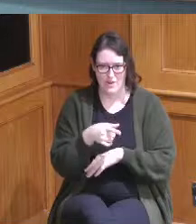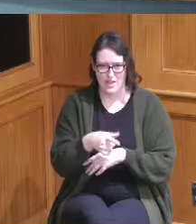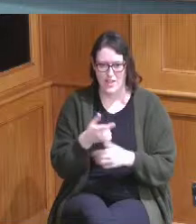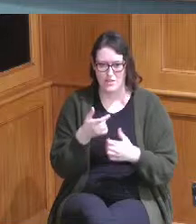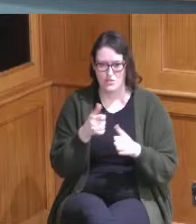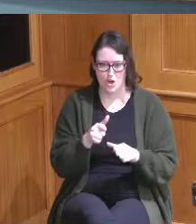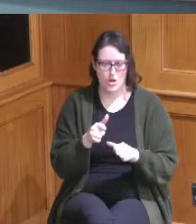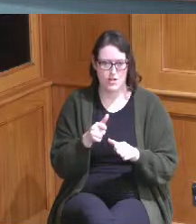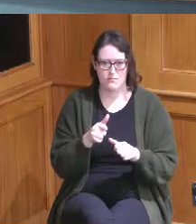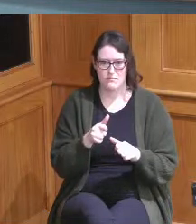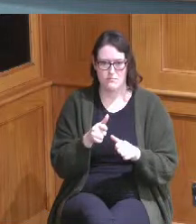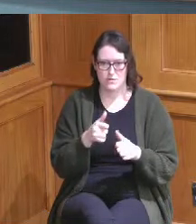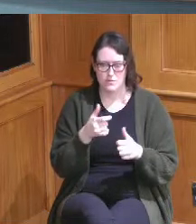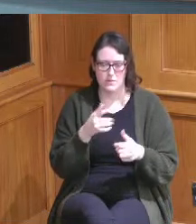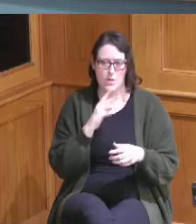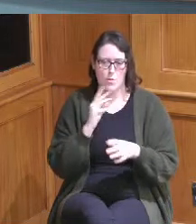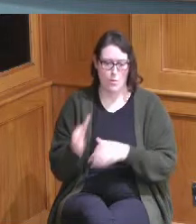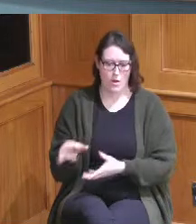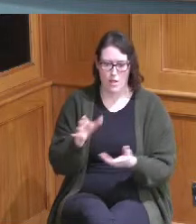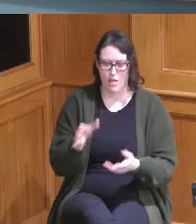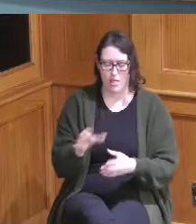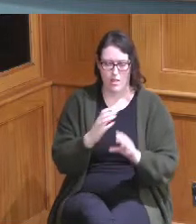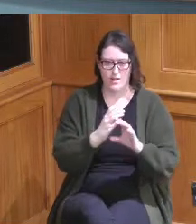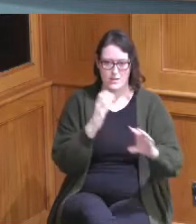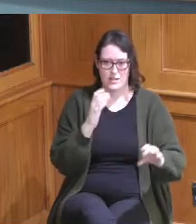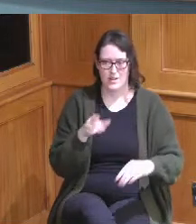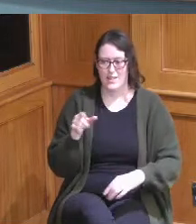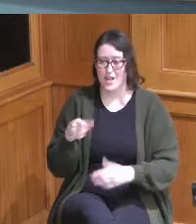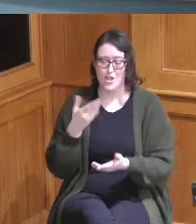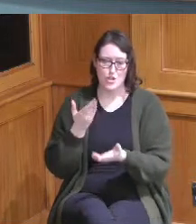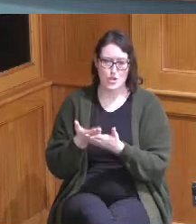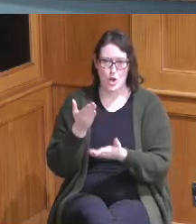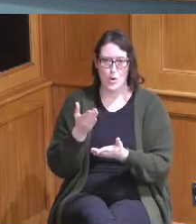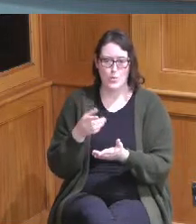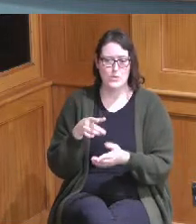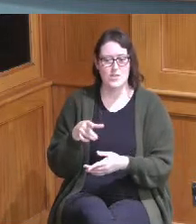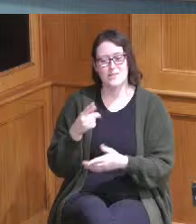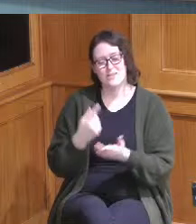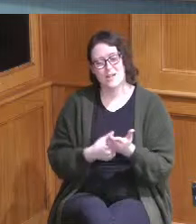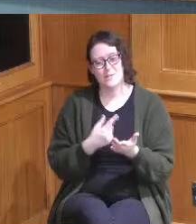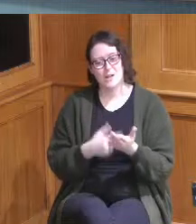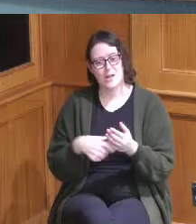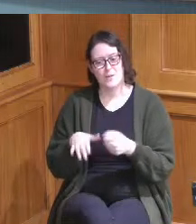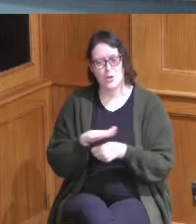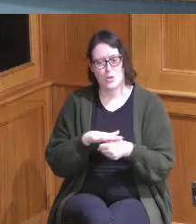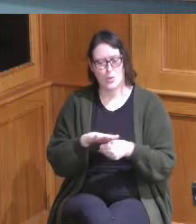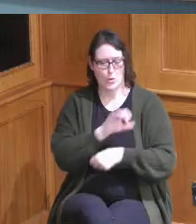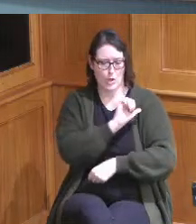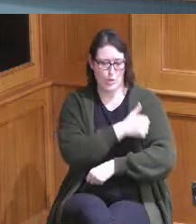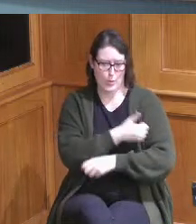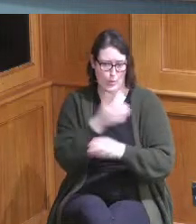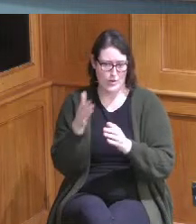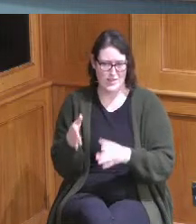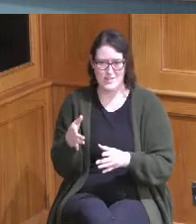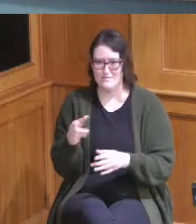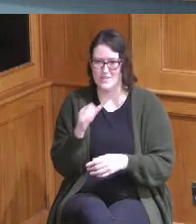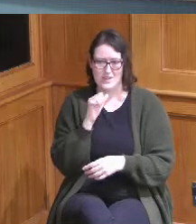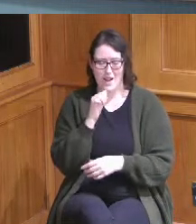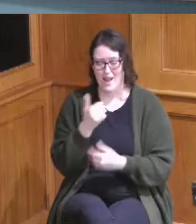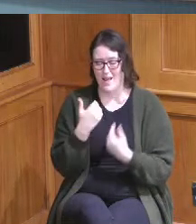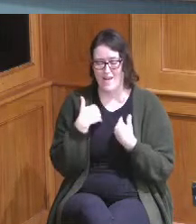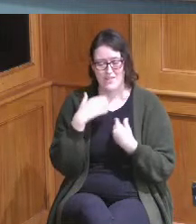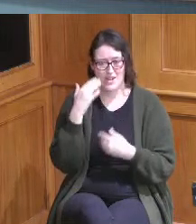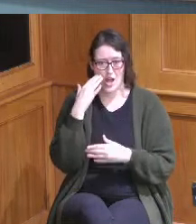the tanker. That gave us an indication that sometimes our local authorities do not have the knowledge